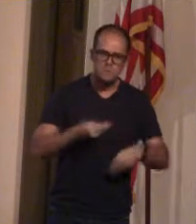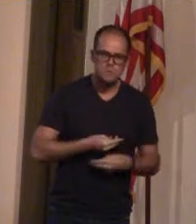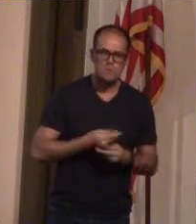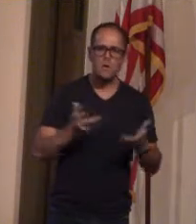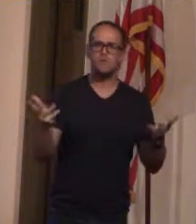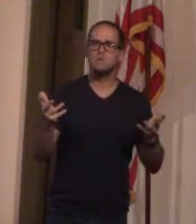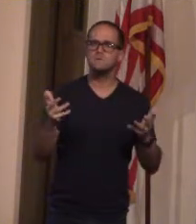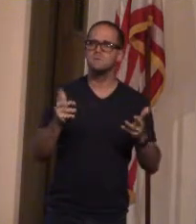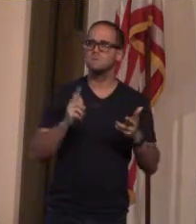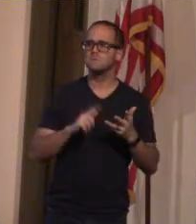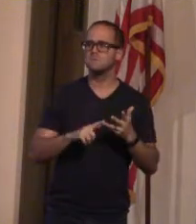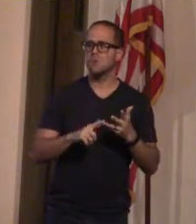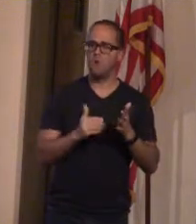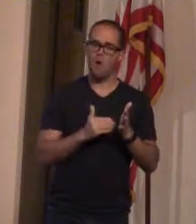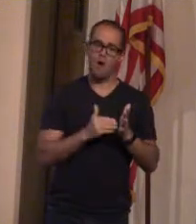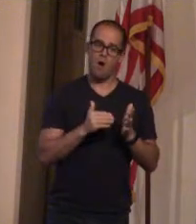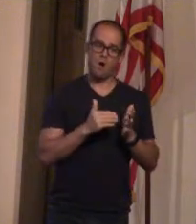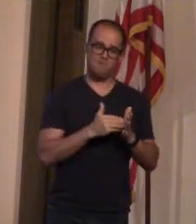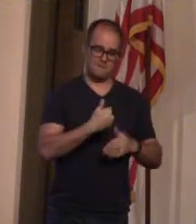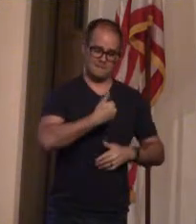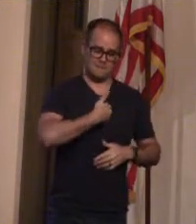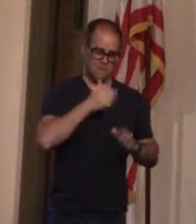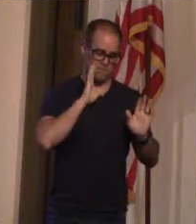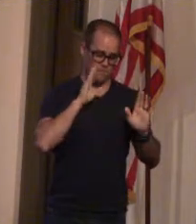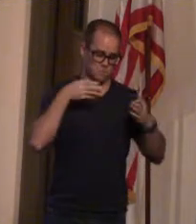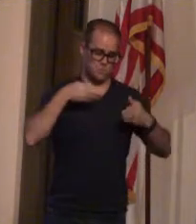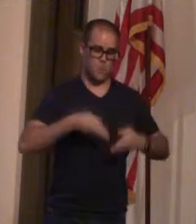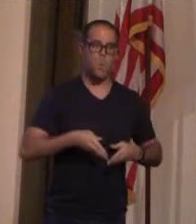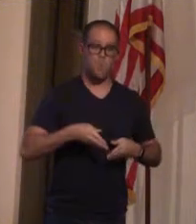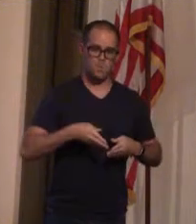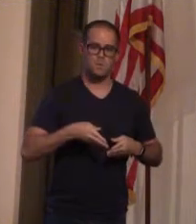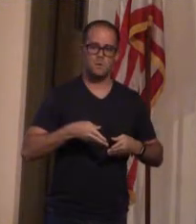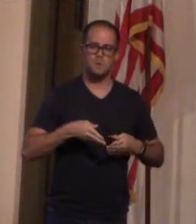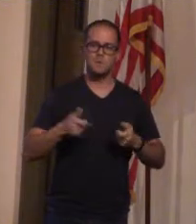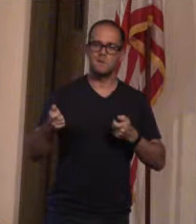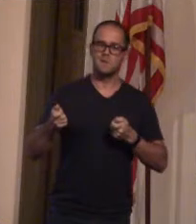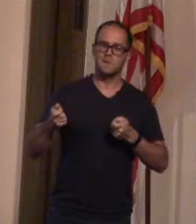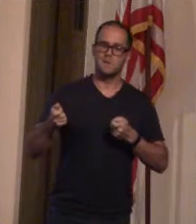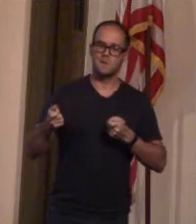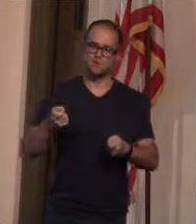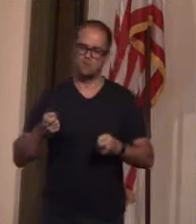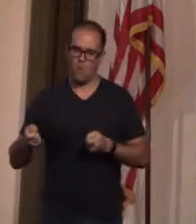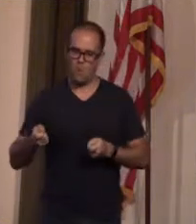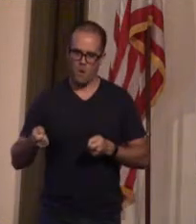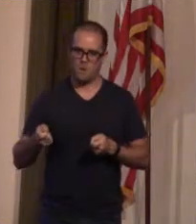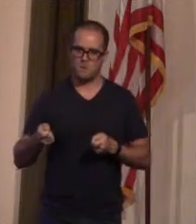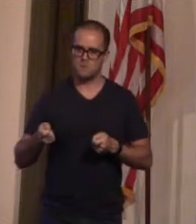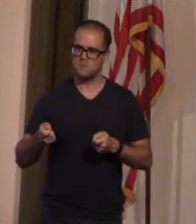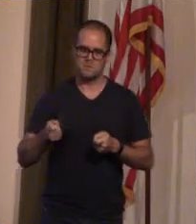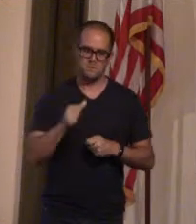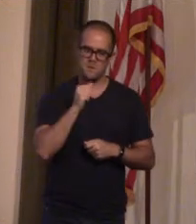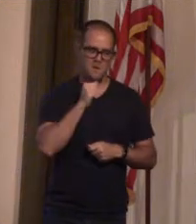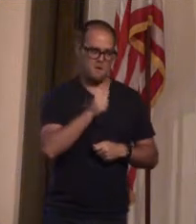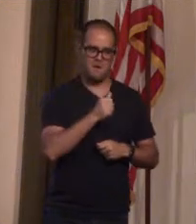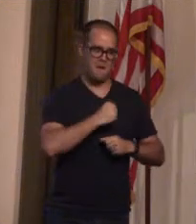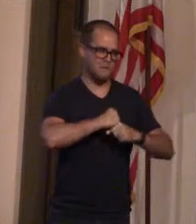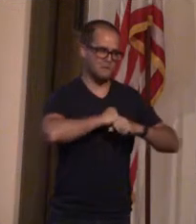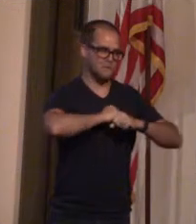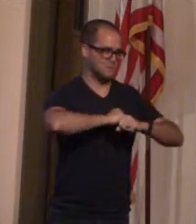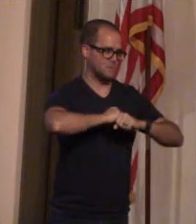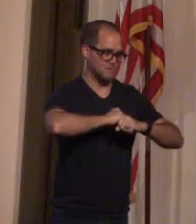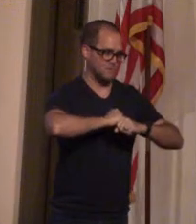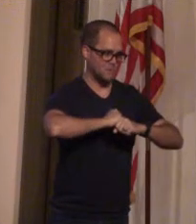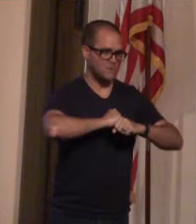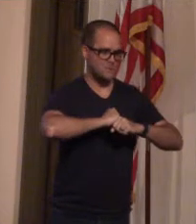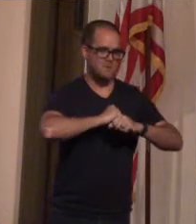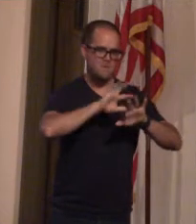This is who I am. I am a competent, creative, generous,